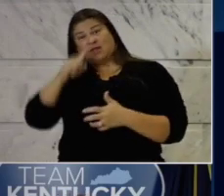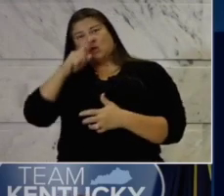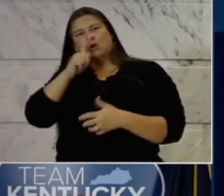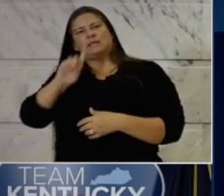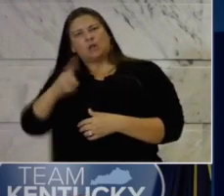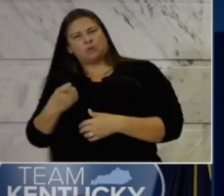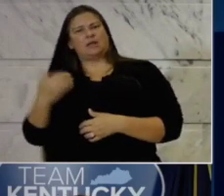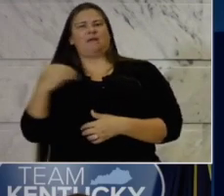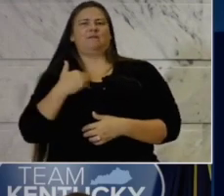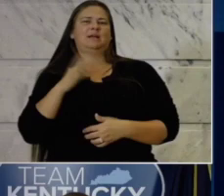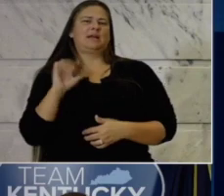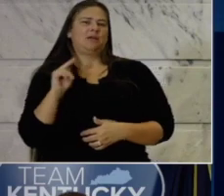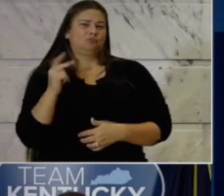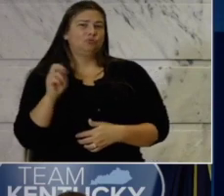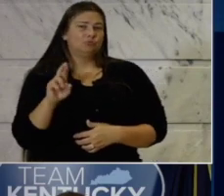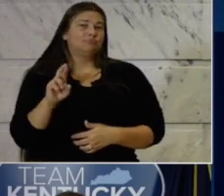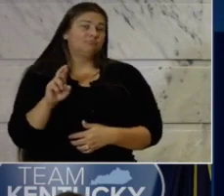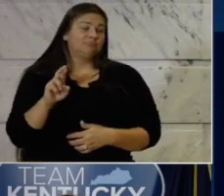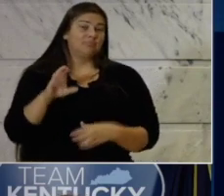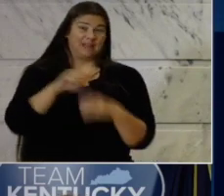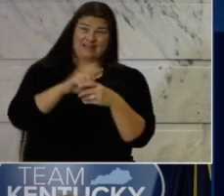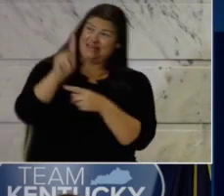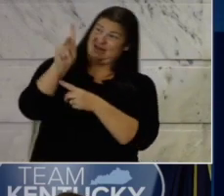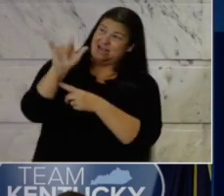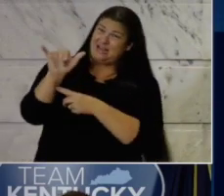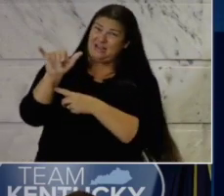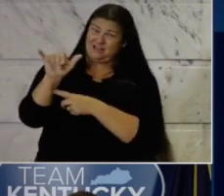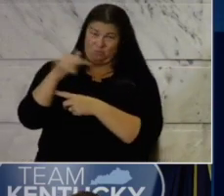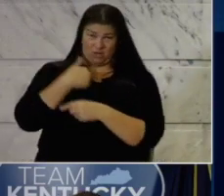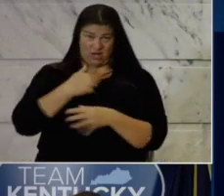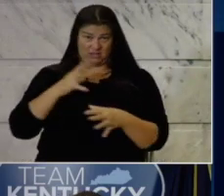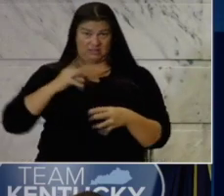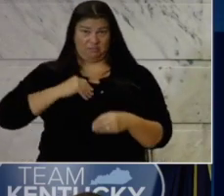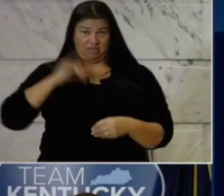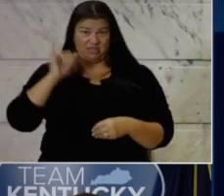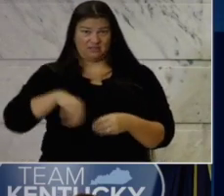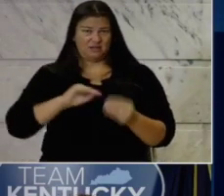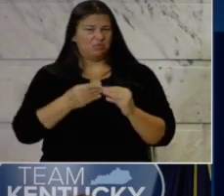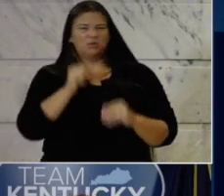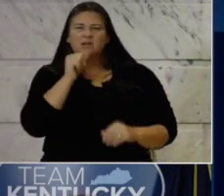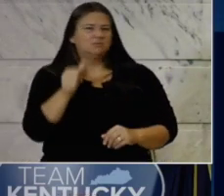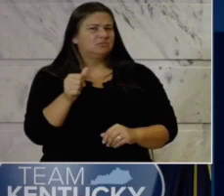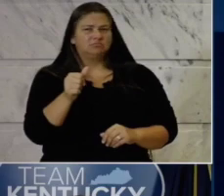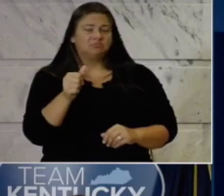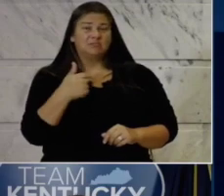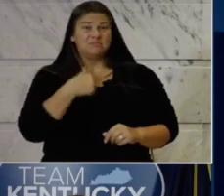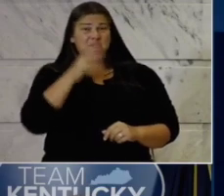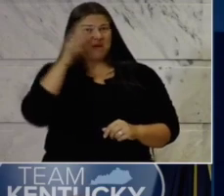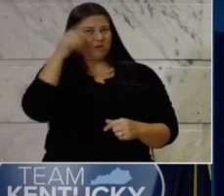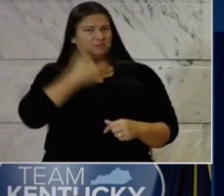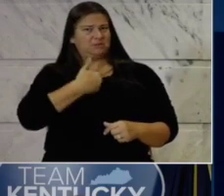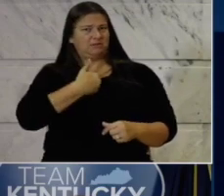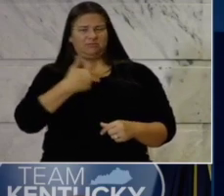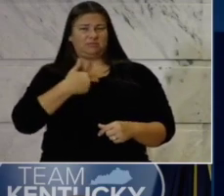evidence-based services and help reduce drug overdose deaths and unmet treatment needs across Kentucky. This grant also, you'll be